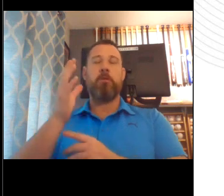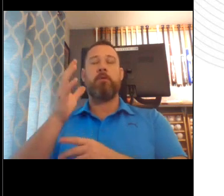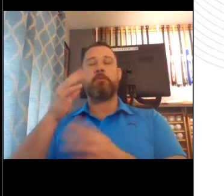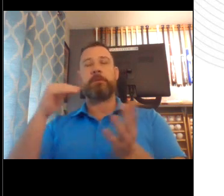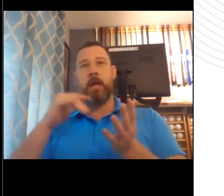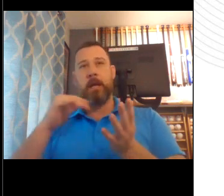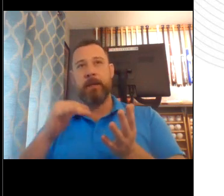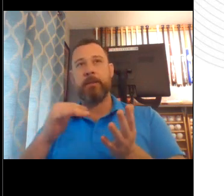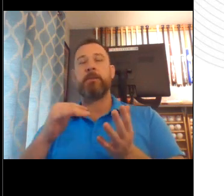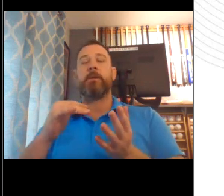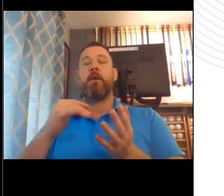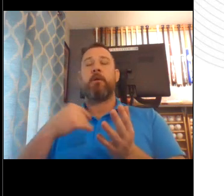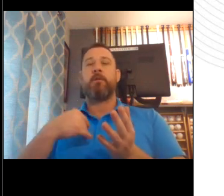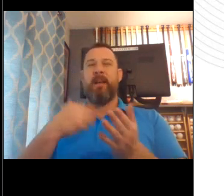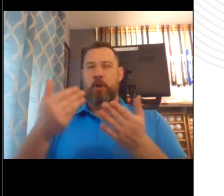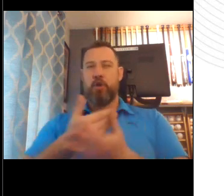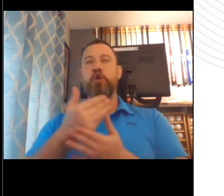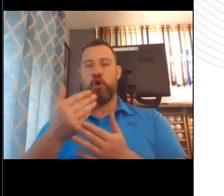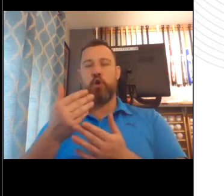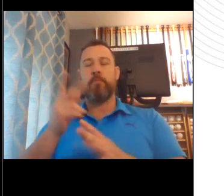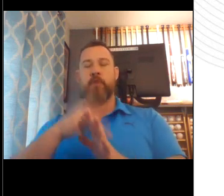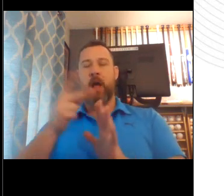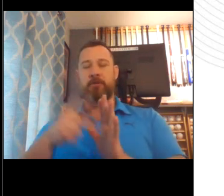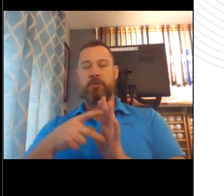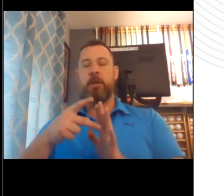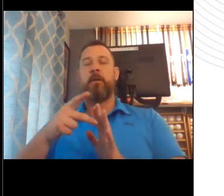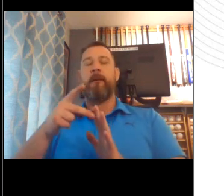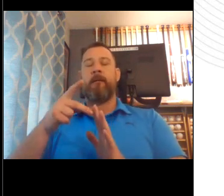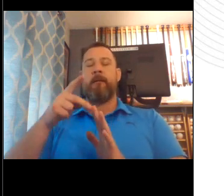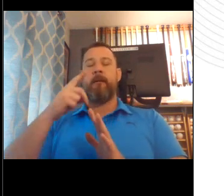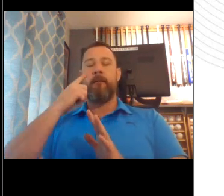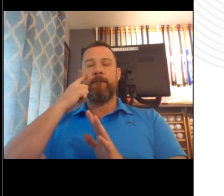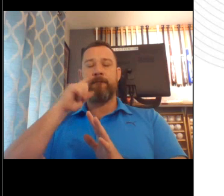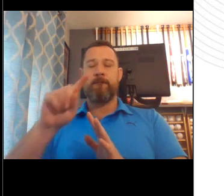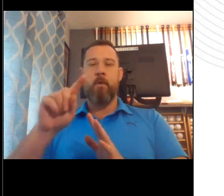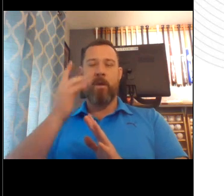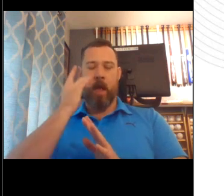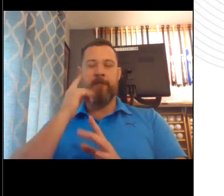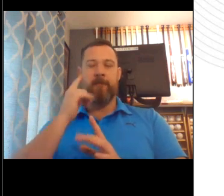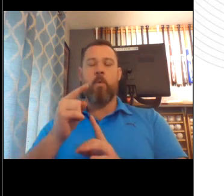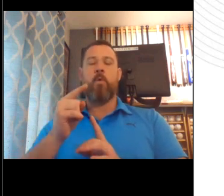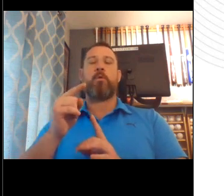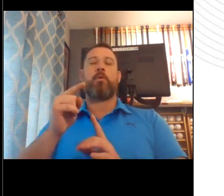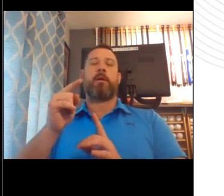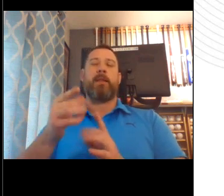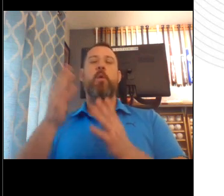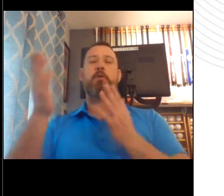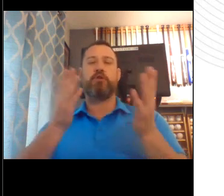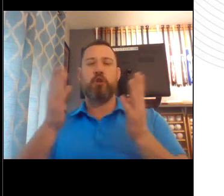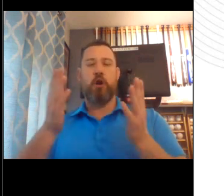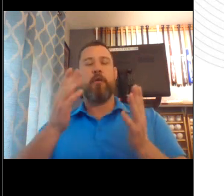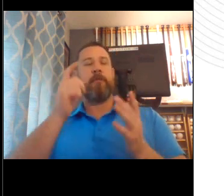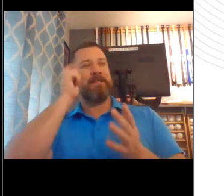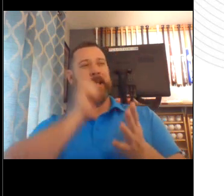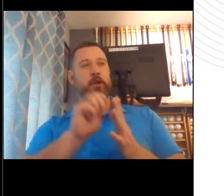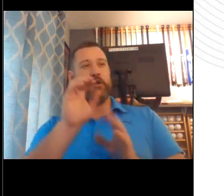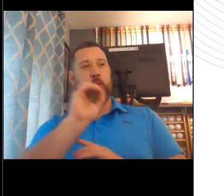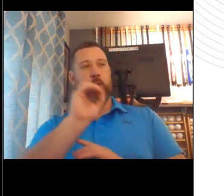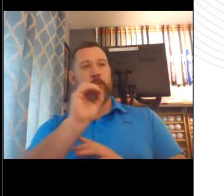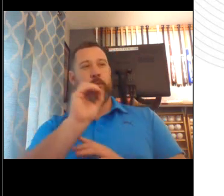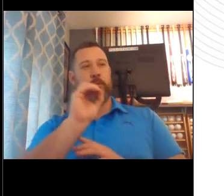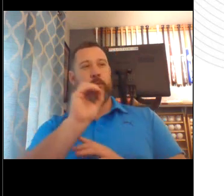NEPA assignment that we have for transportation projects, and he will also serve as Secretary Omashakin's ex